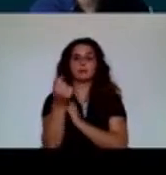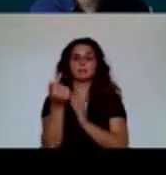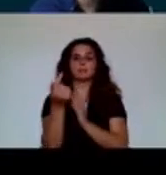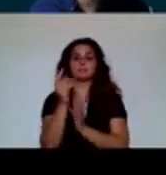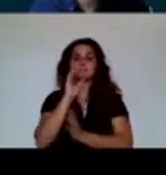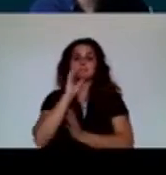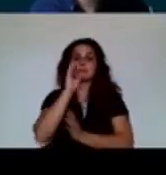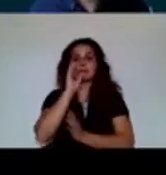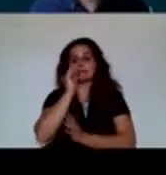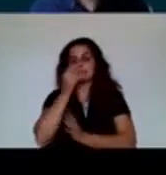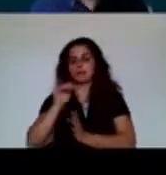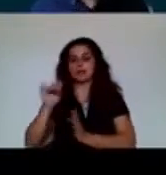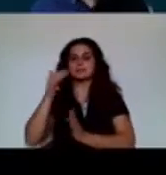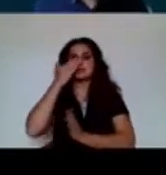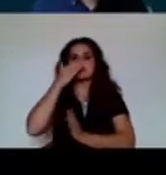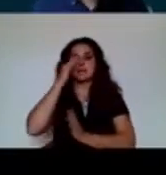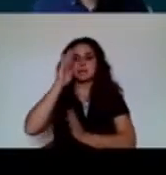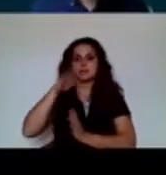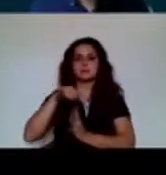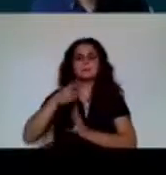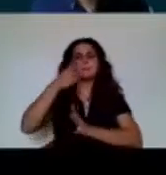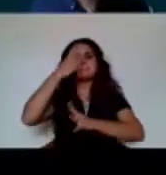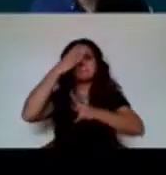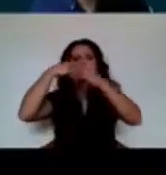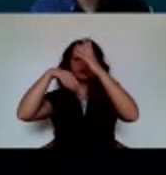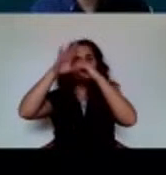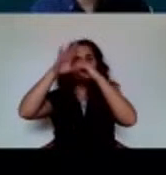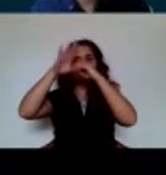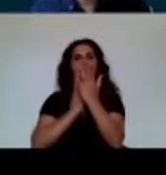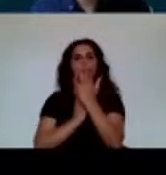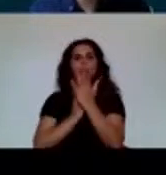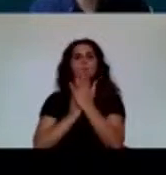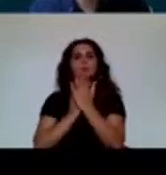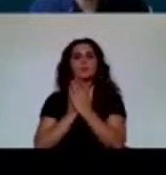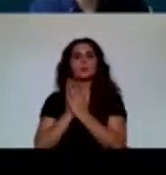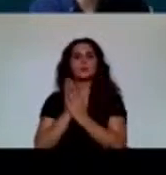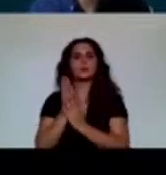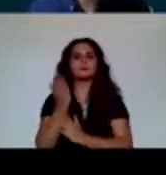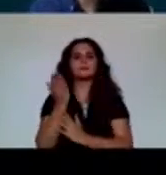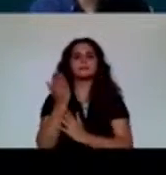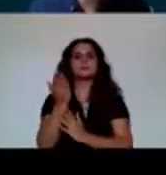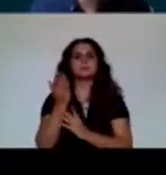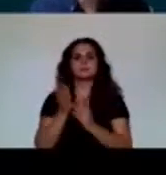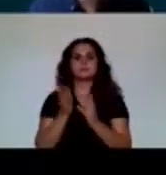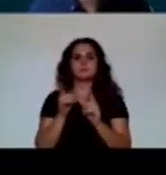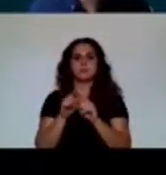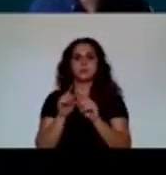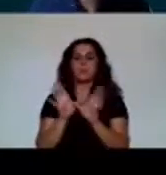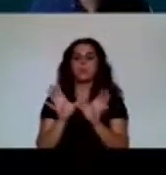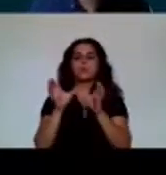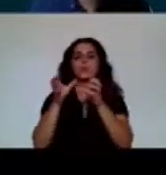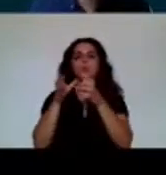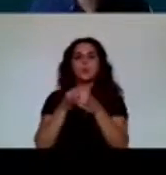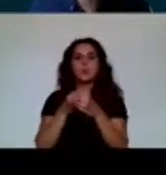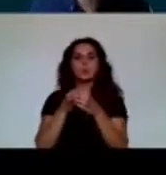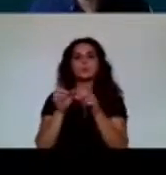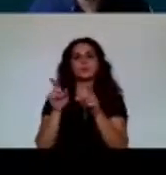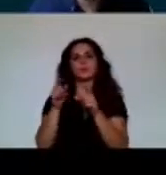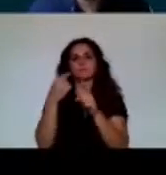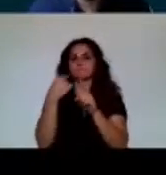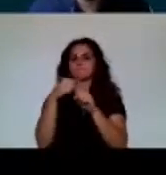younger children are learning to follow this in-group loyalty or in-group